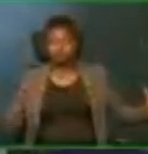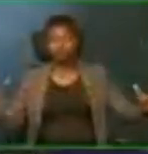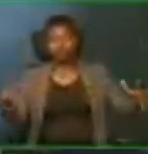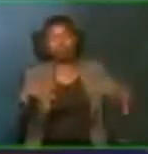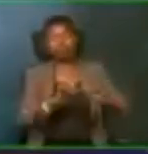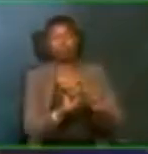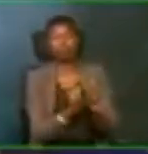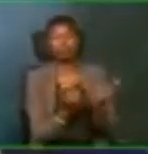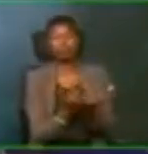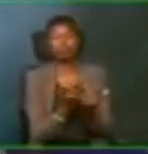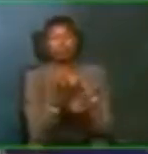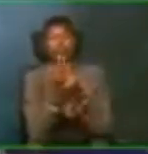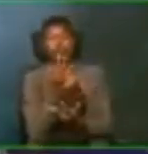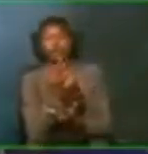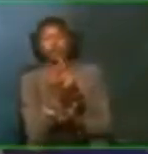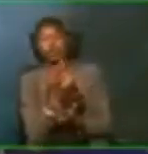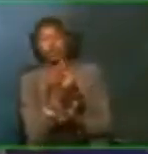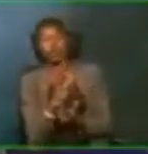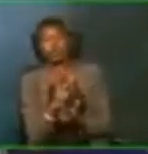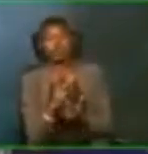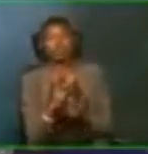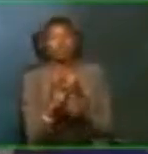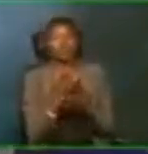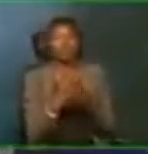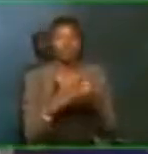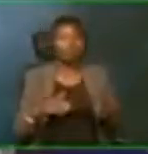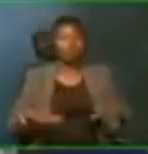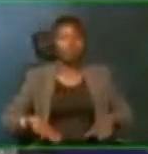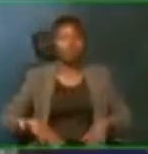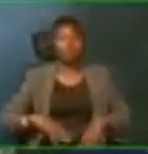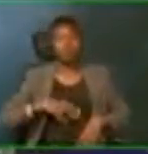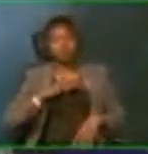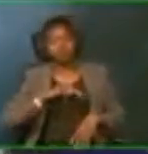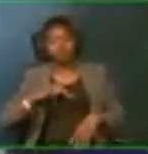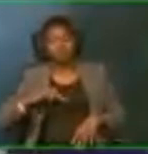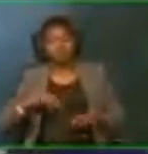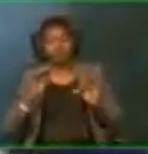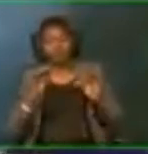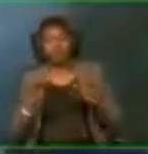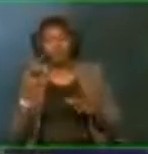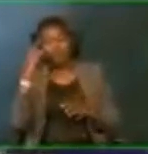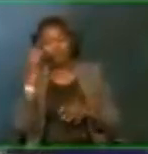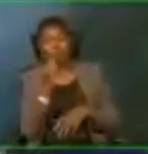young upcoming ministers for a workshop